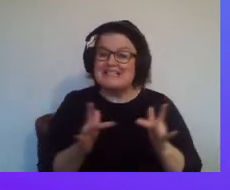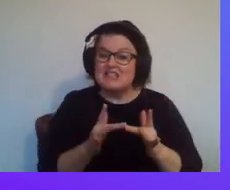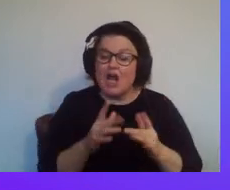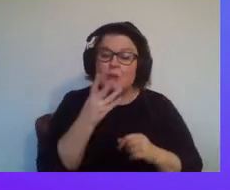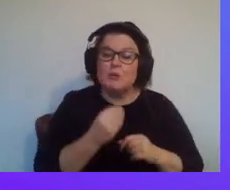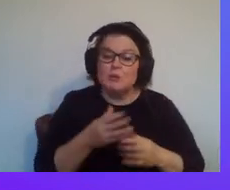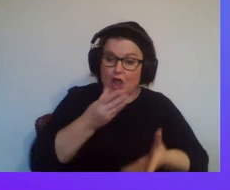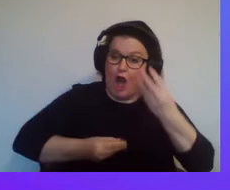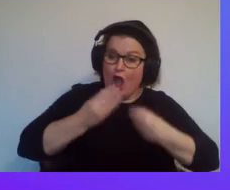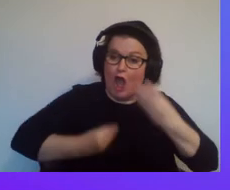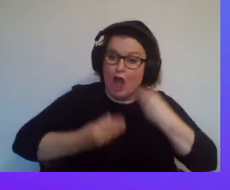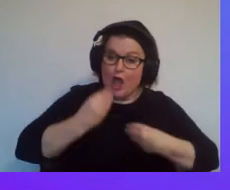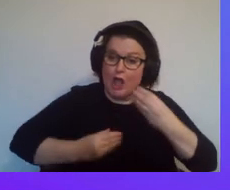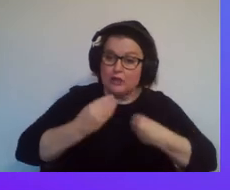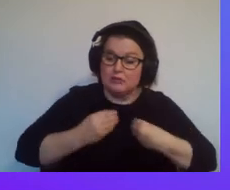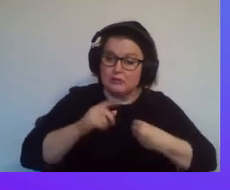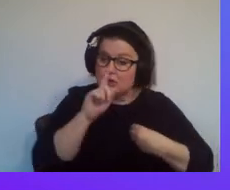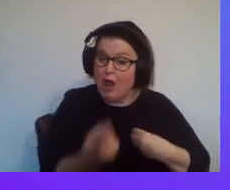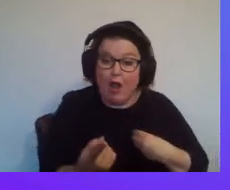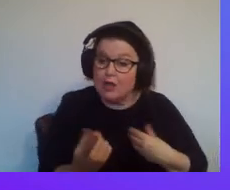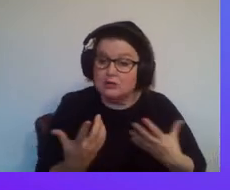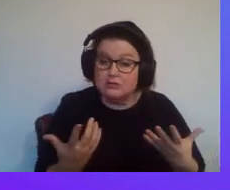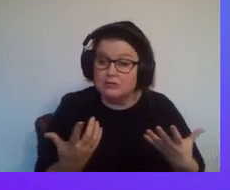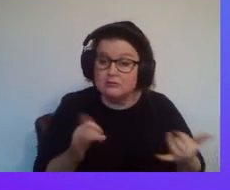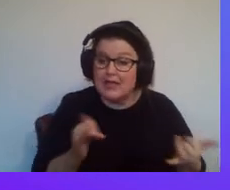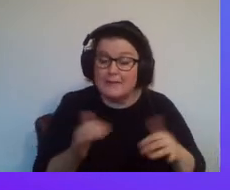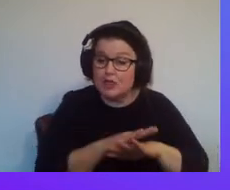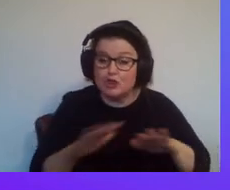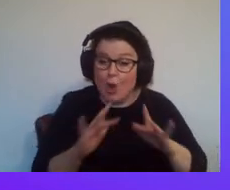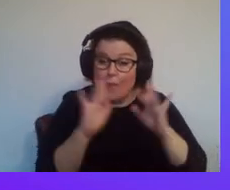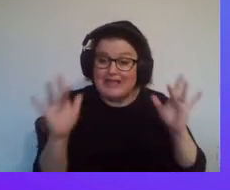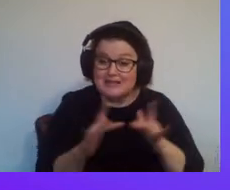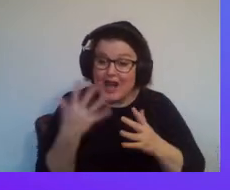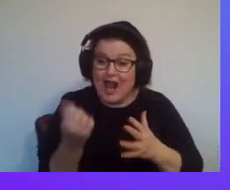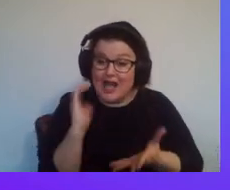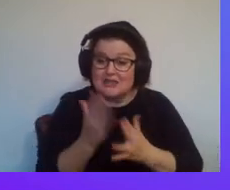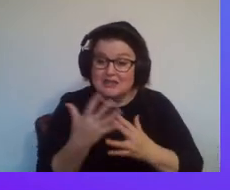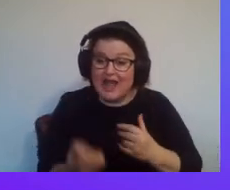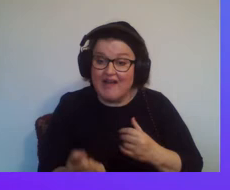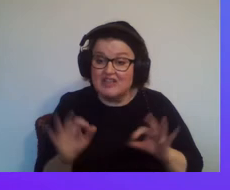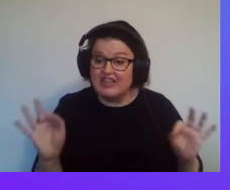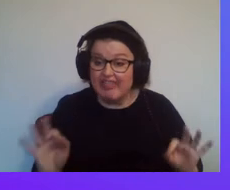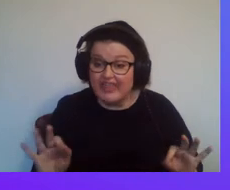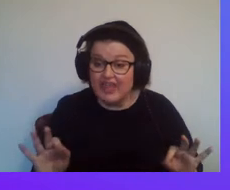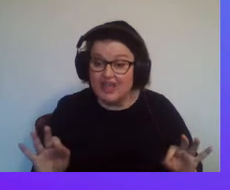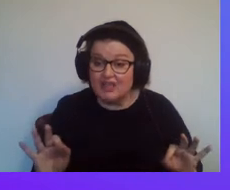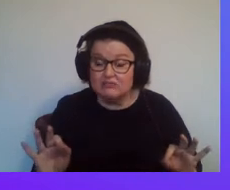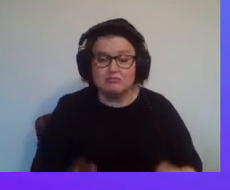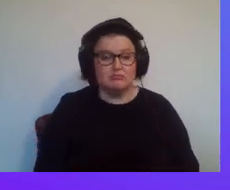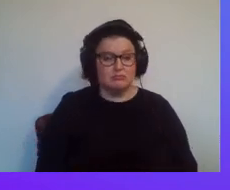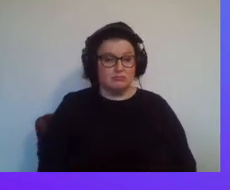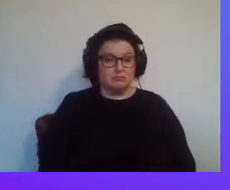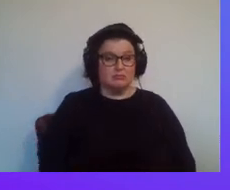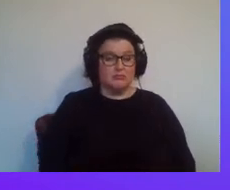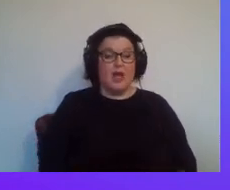Professor Fenton, you did a report last year that sought to better understand